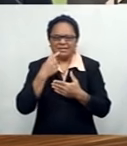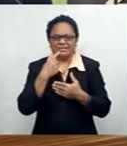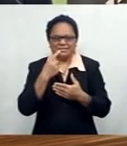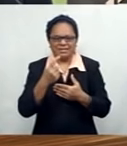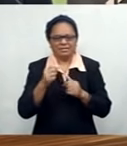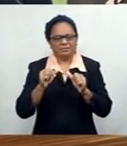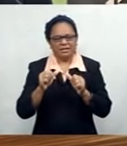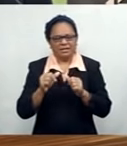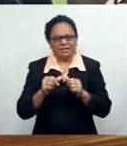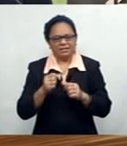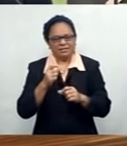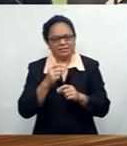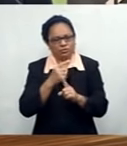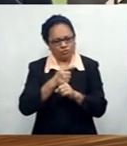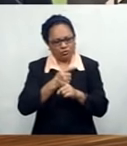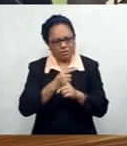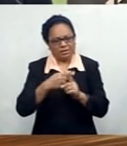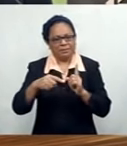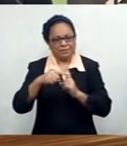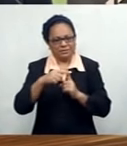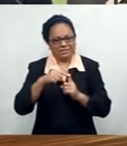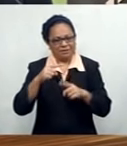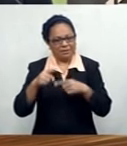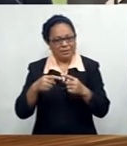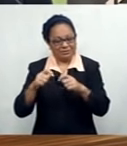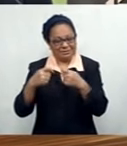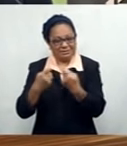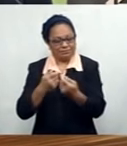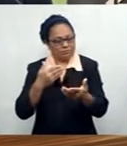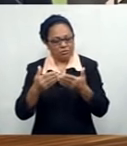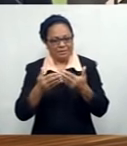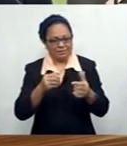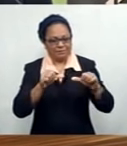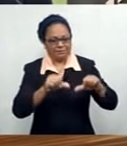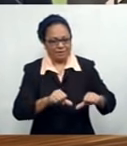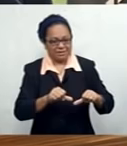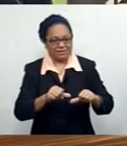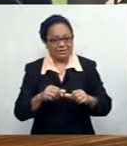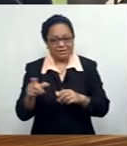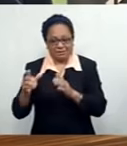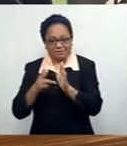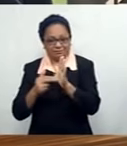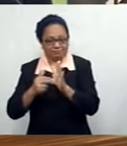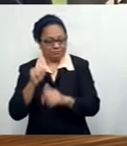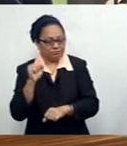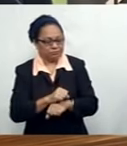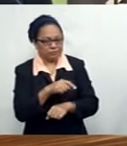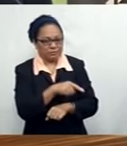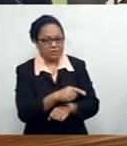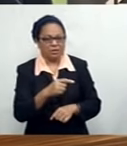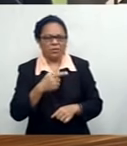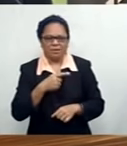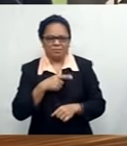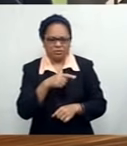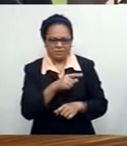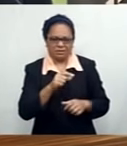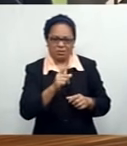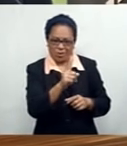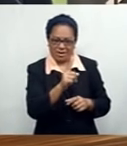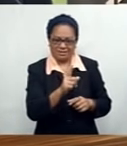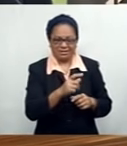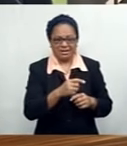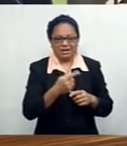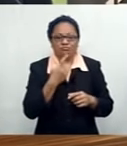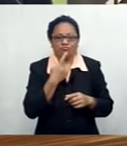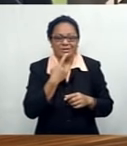they failed to beat the All Blacks, who played with 14 men for 20 minutes after Jody Barrett copped a red card yesterday. Despite being a